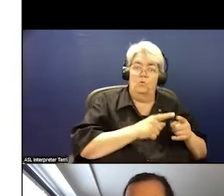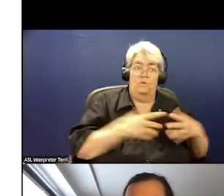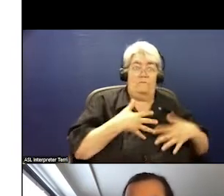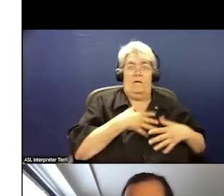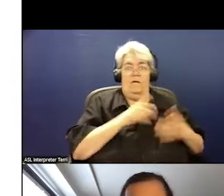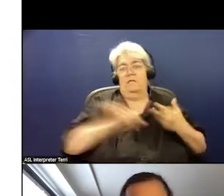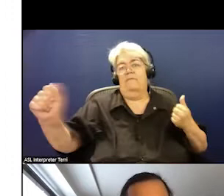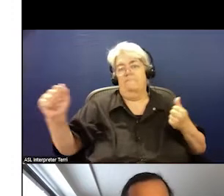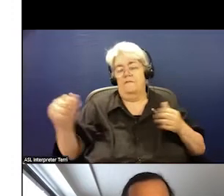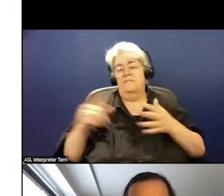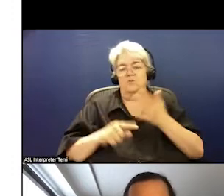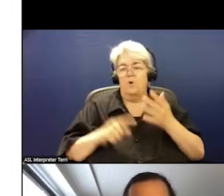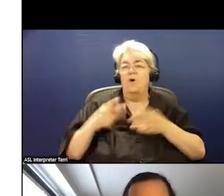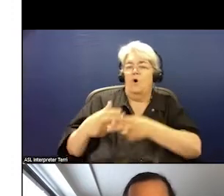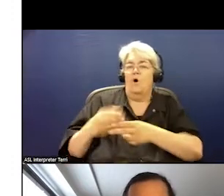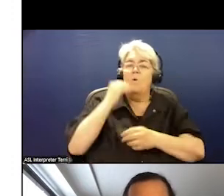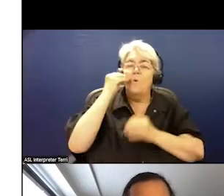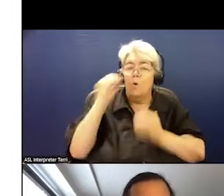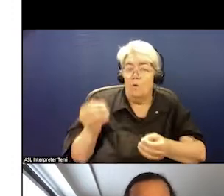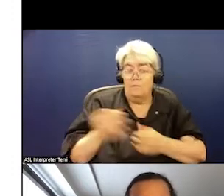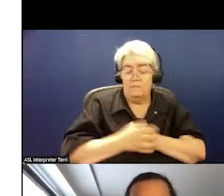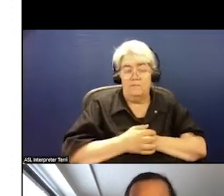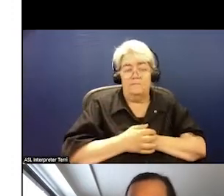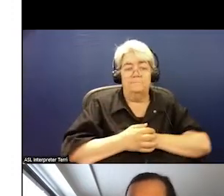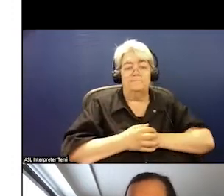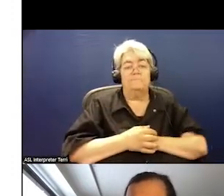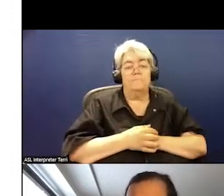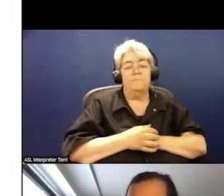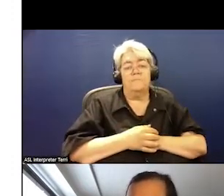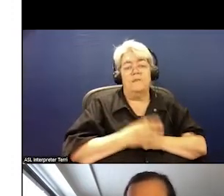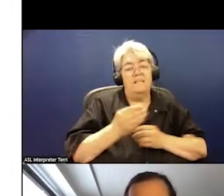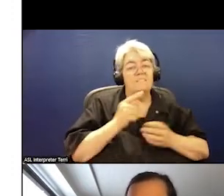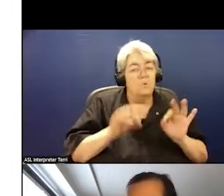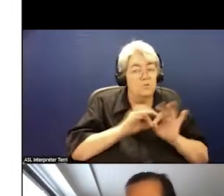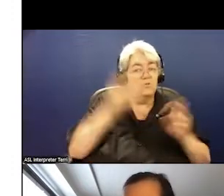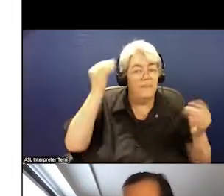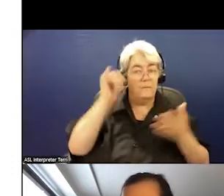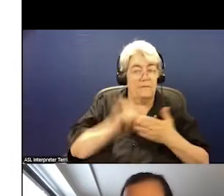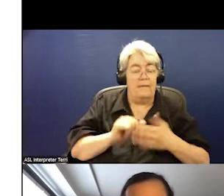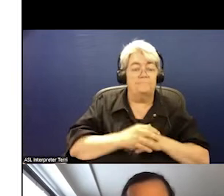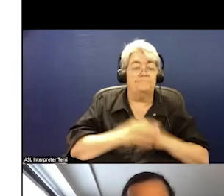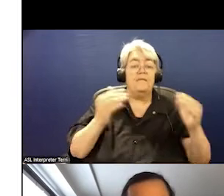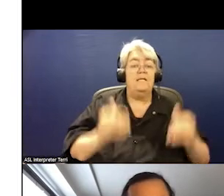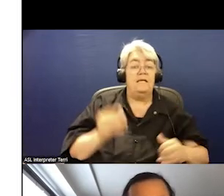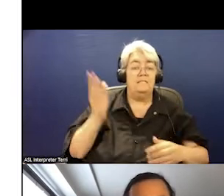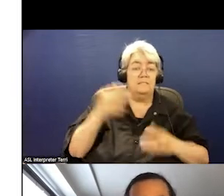what includes people who are experiencing homelessness is important to consider here. Next slide.